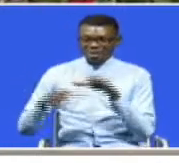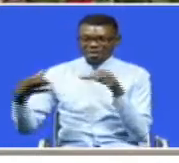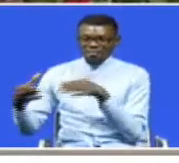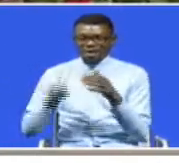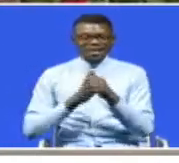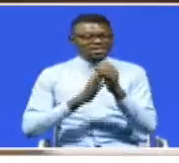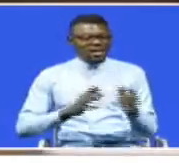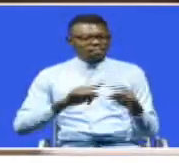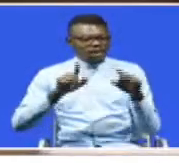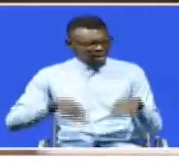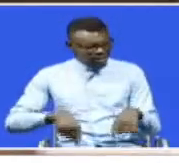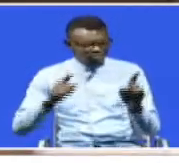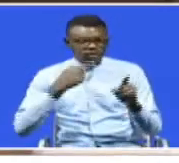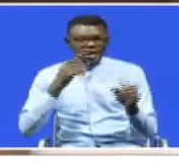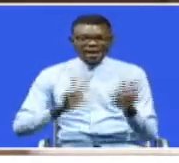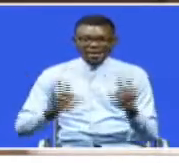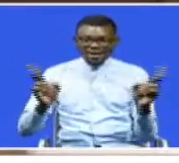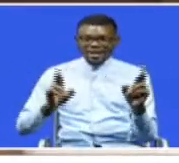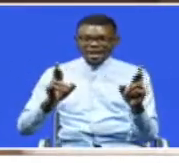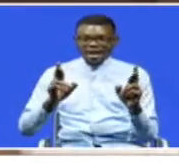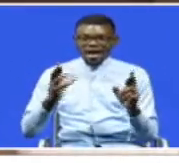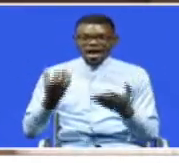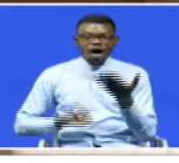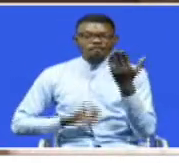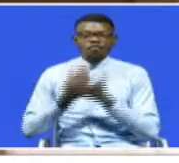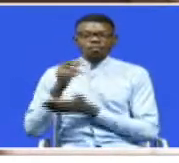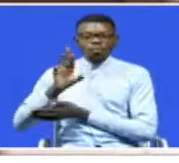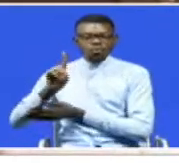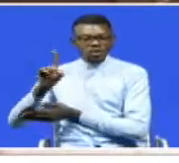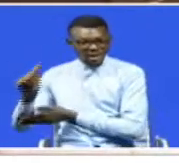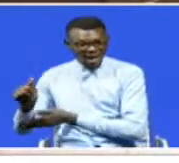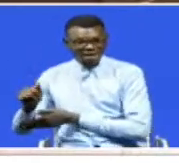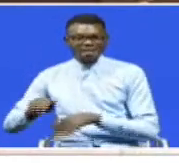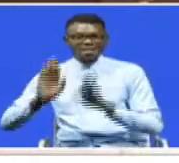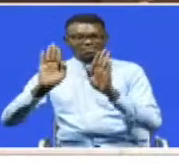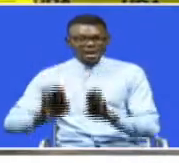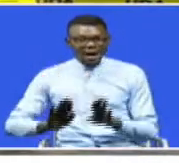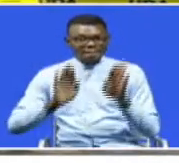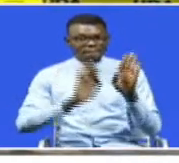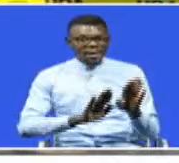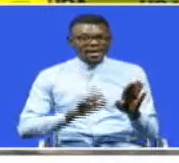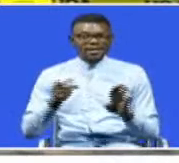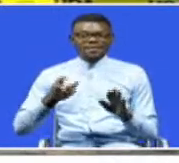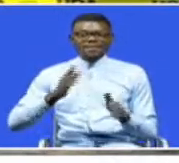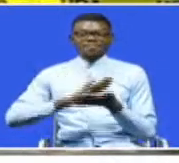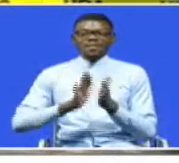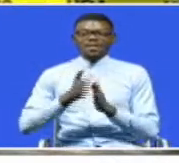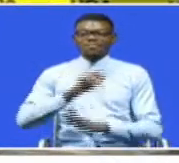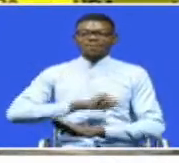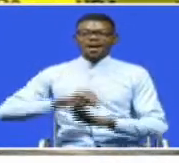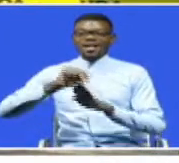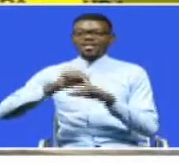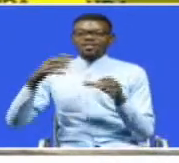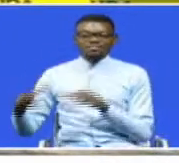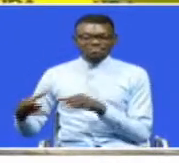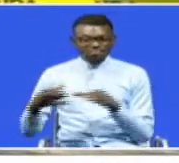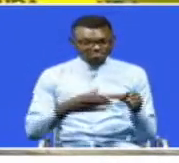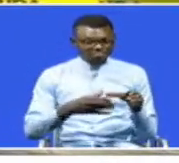to formally join the UDA party, popularize it and make it a national party and a political vehicle to use